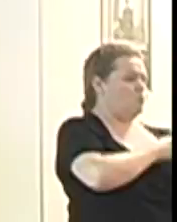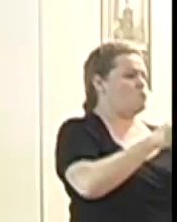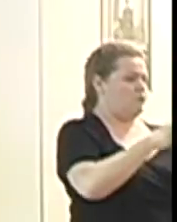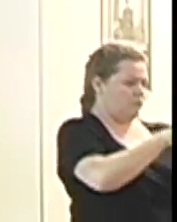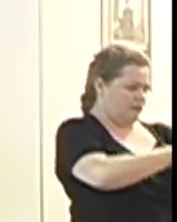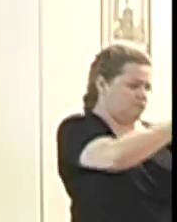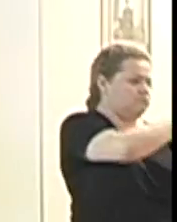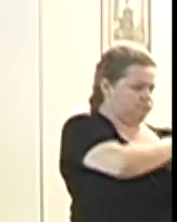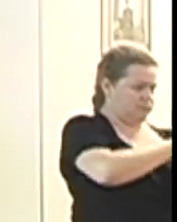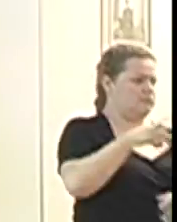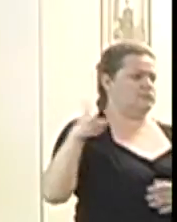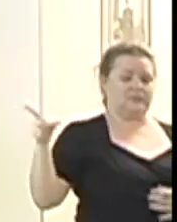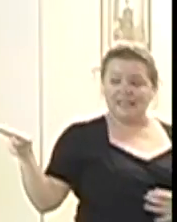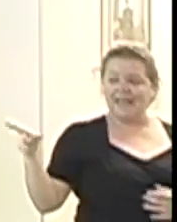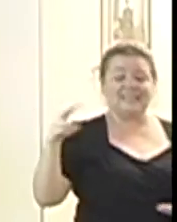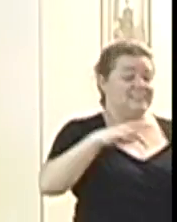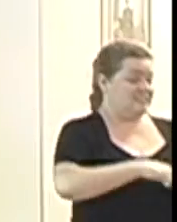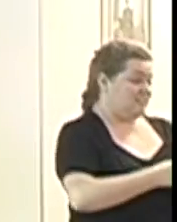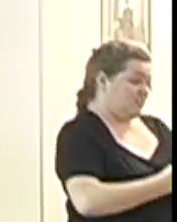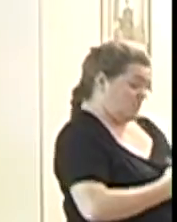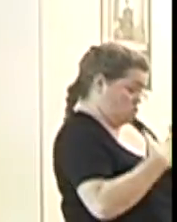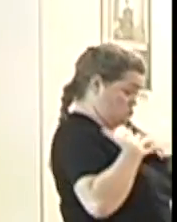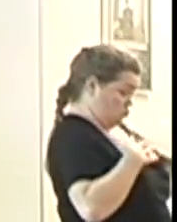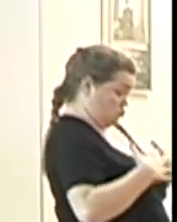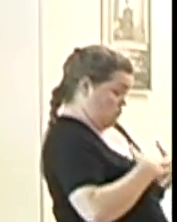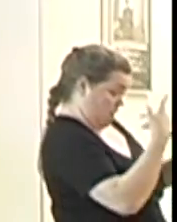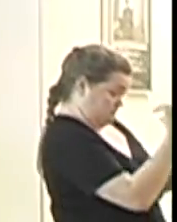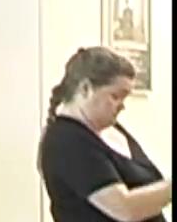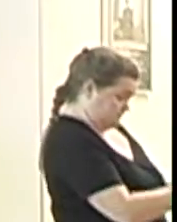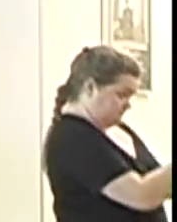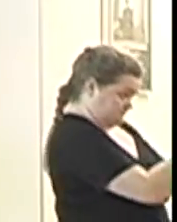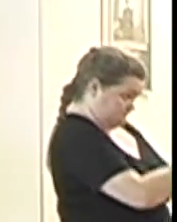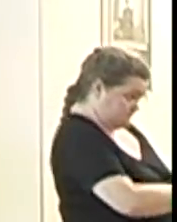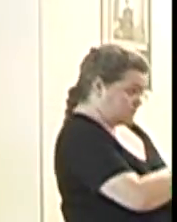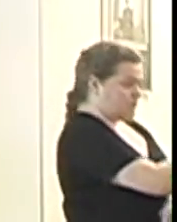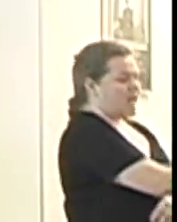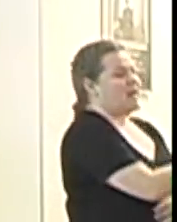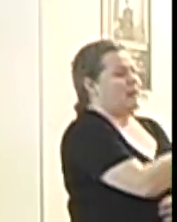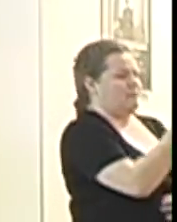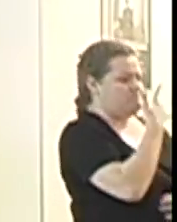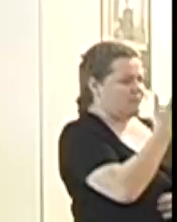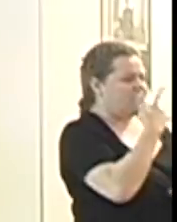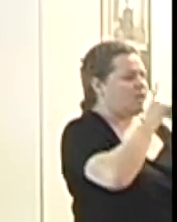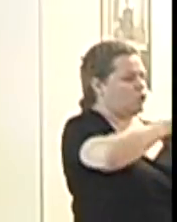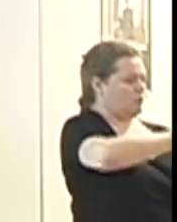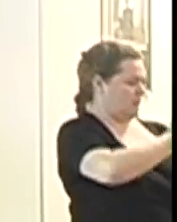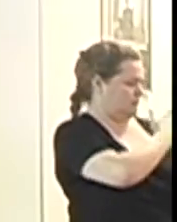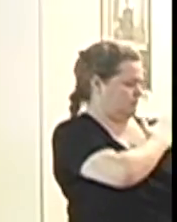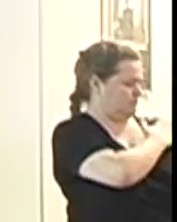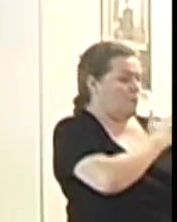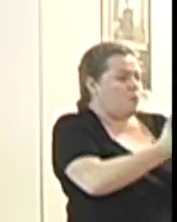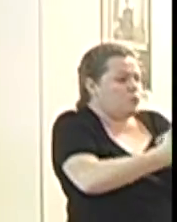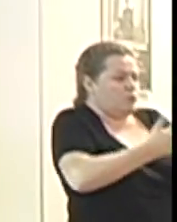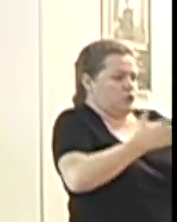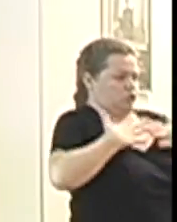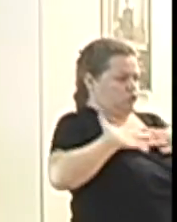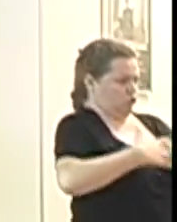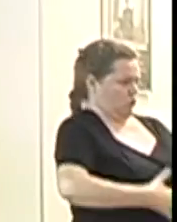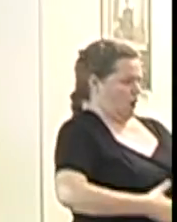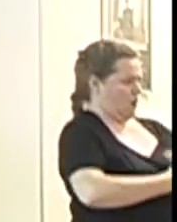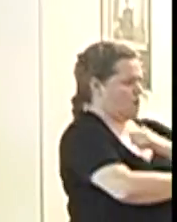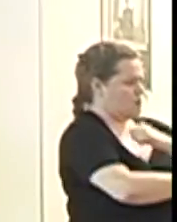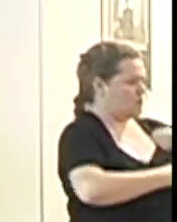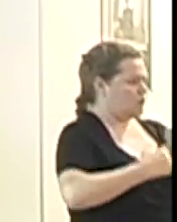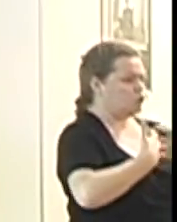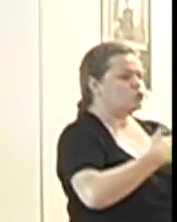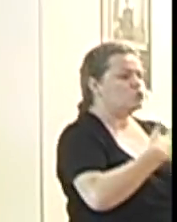a suggestion that motor control generally proceeds from proximal articulators, those at the shoulder, to distal ones, so